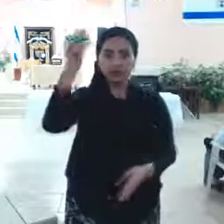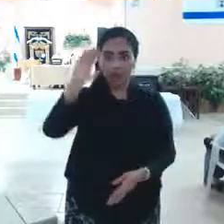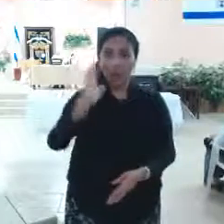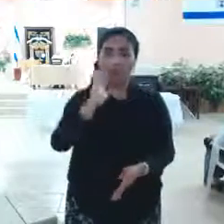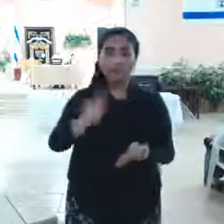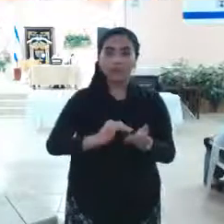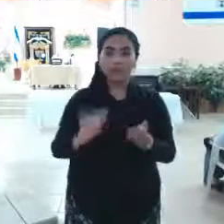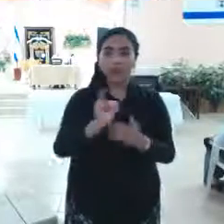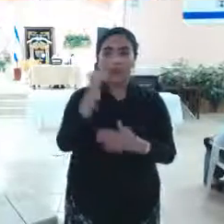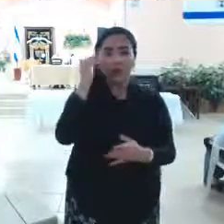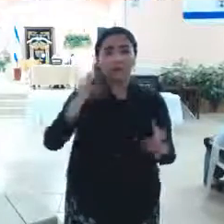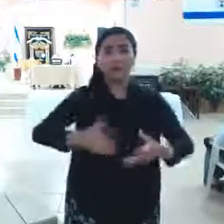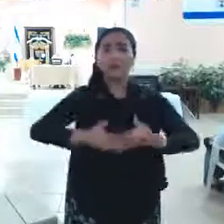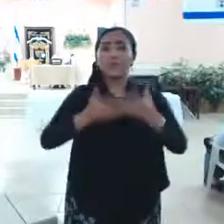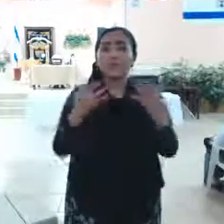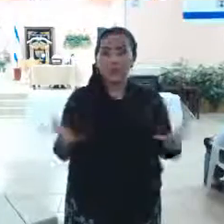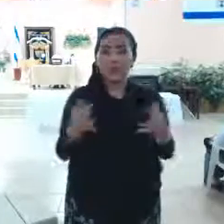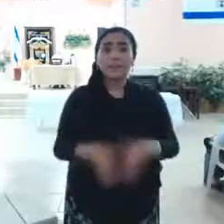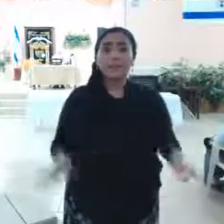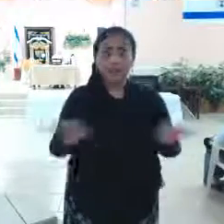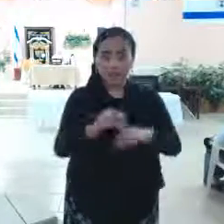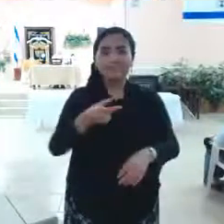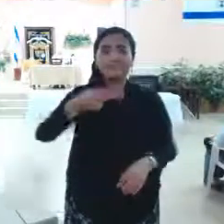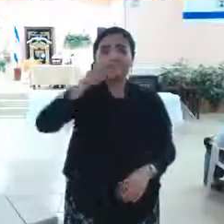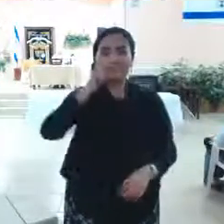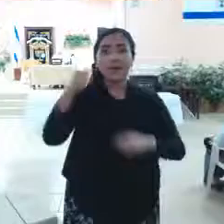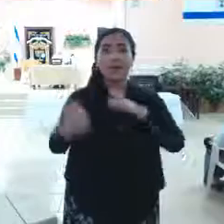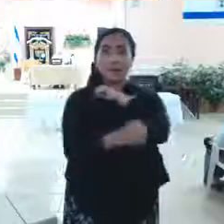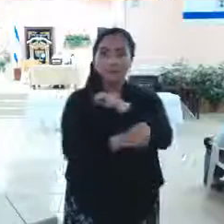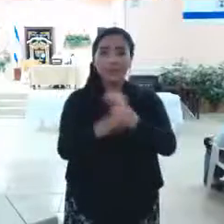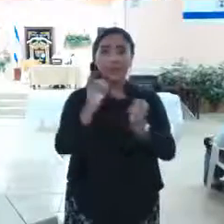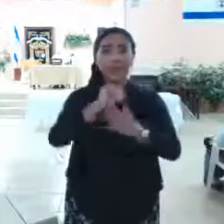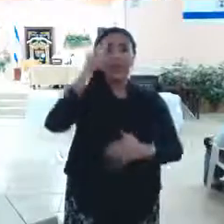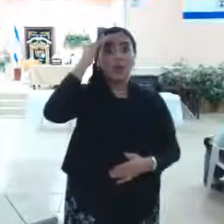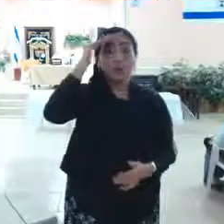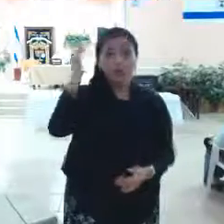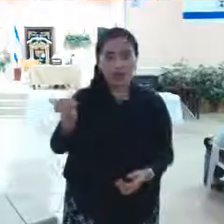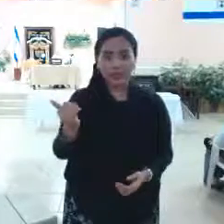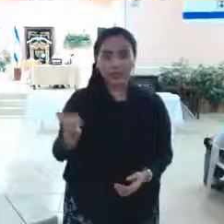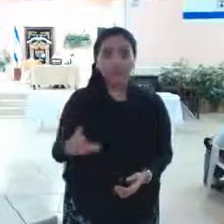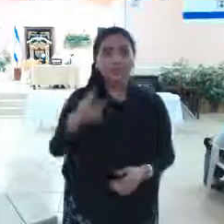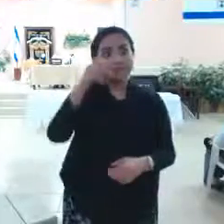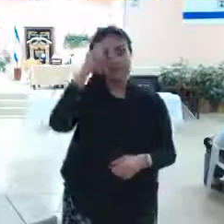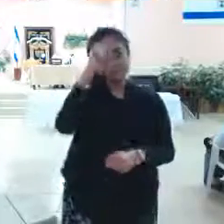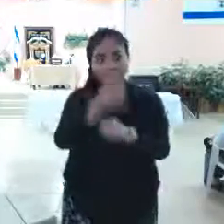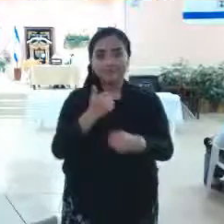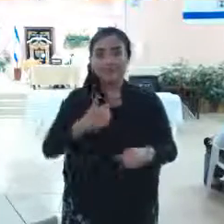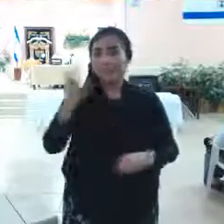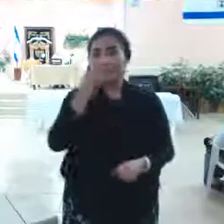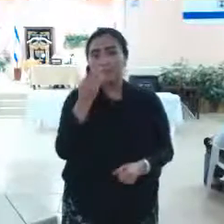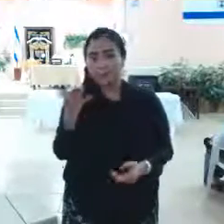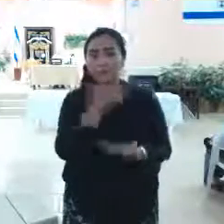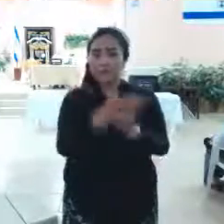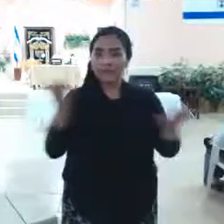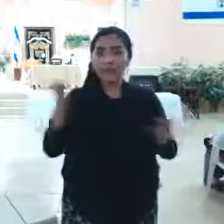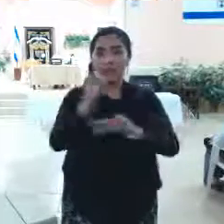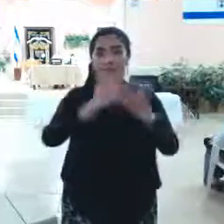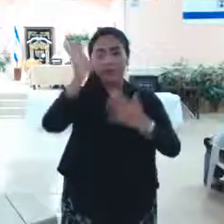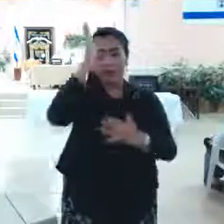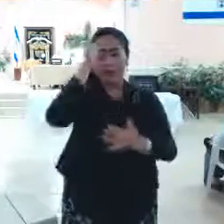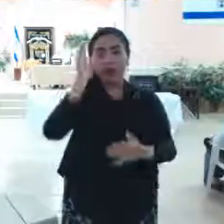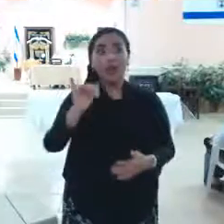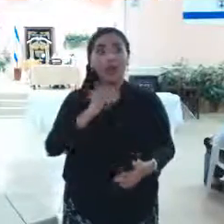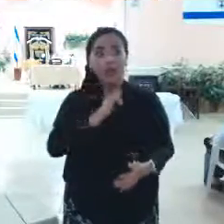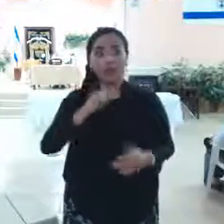by Yahweh. That's why it's so important to take a Pesach. That's why, precious beloved, precious and eternal